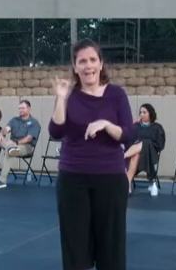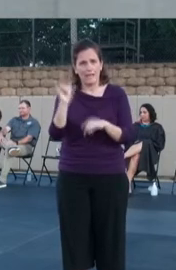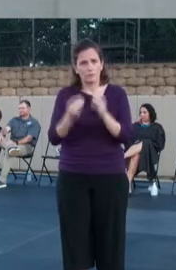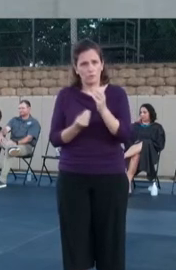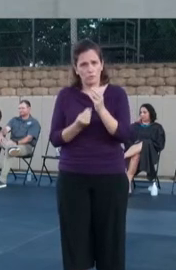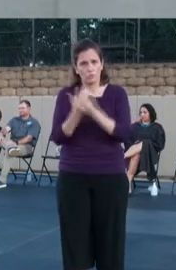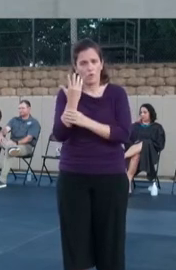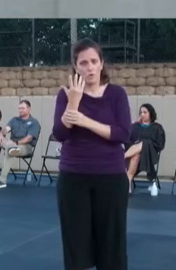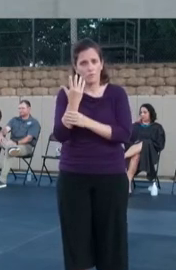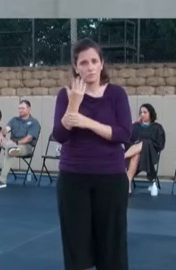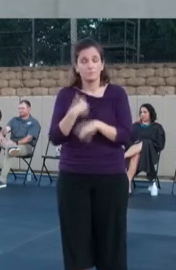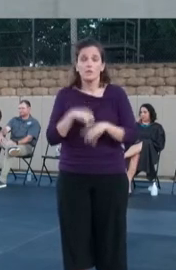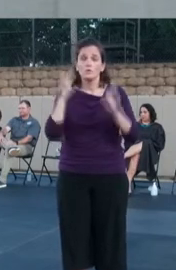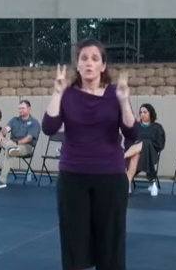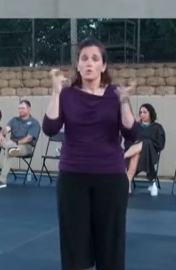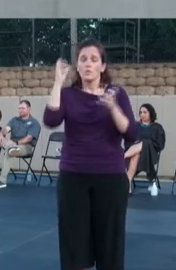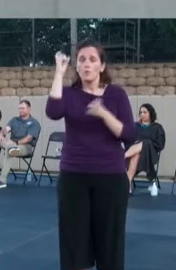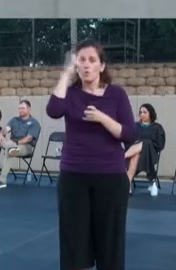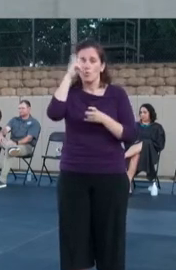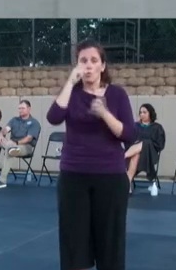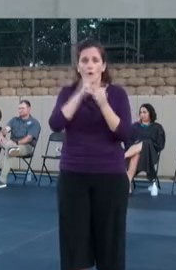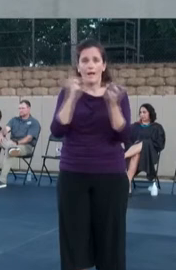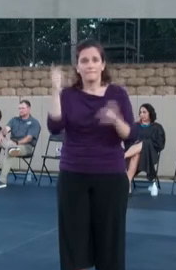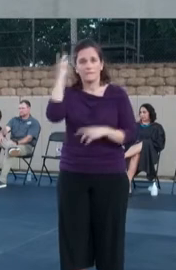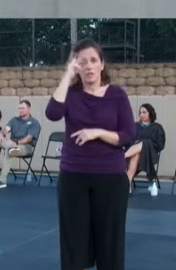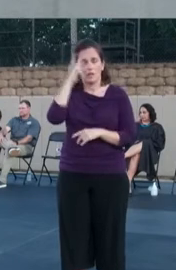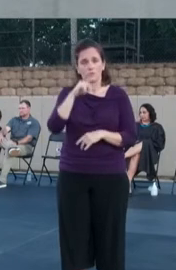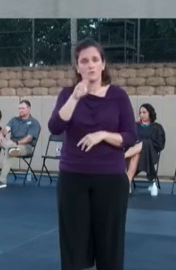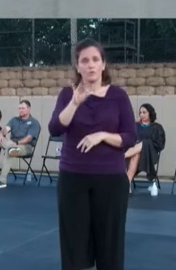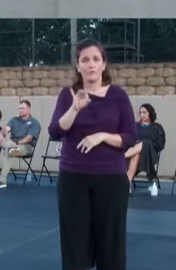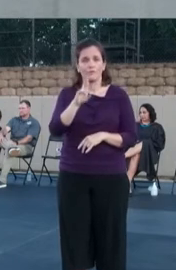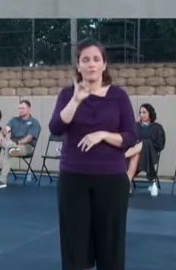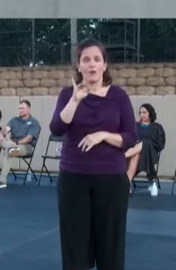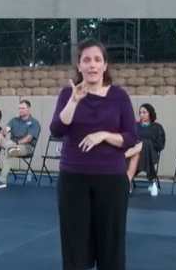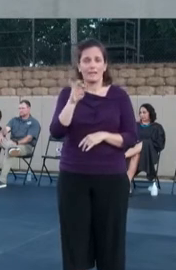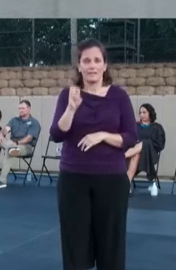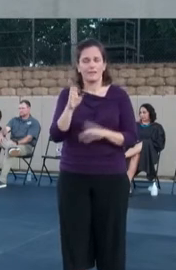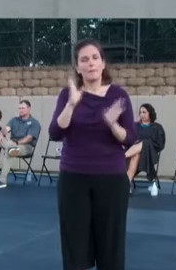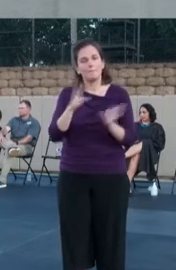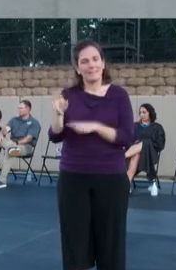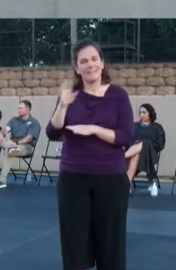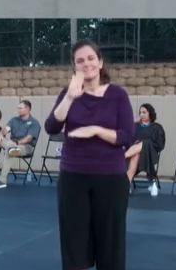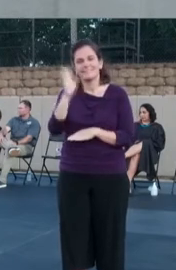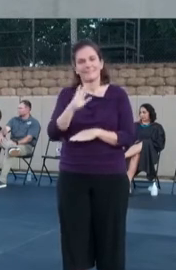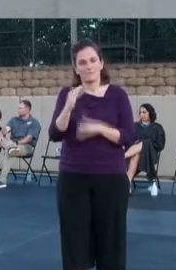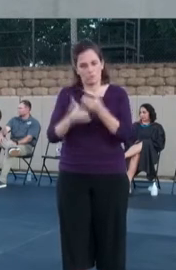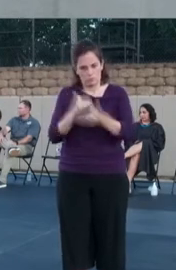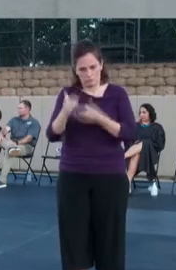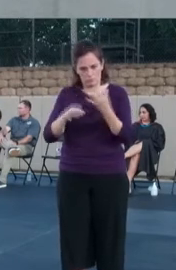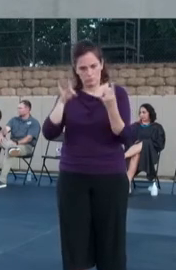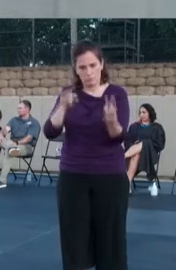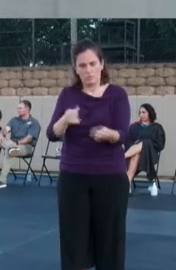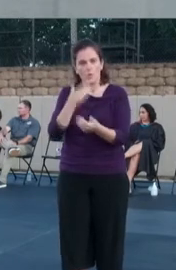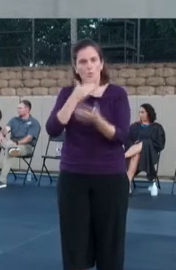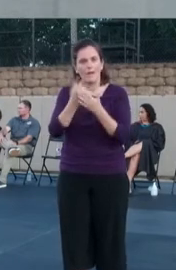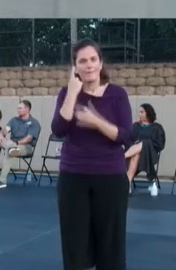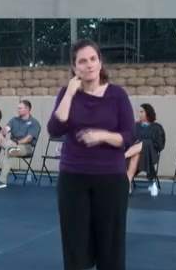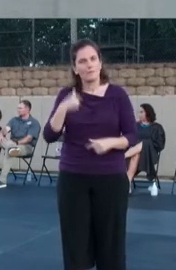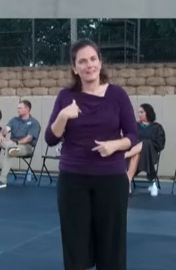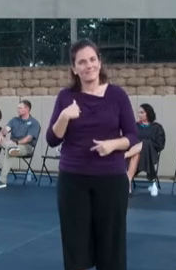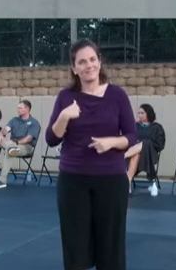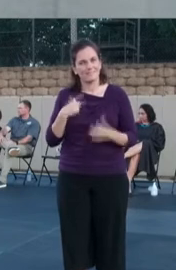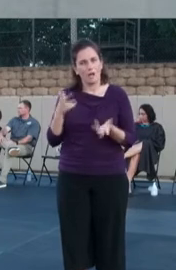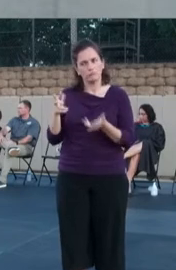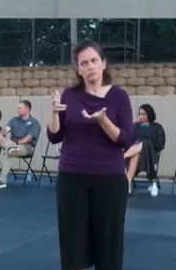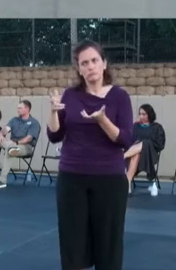To quote the wise philosopher Fetty Wap, plans never go well for me. This quote resonates with me because I know that